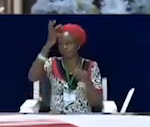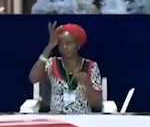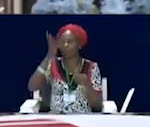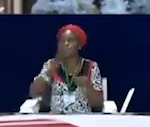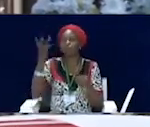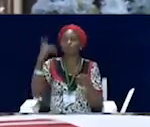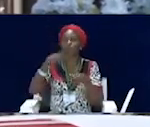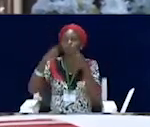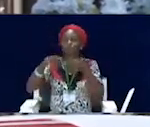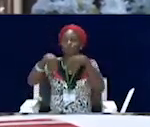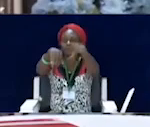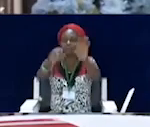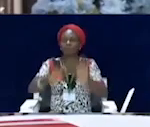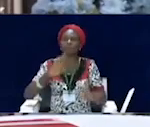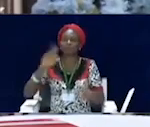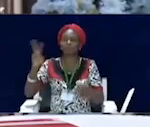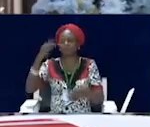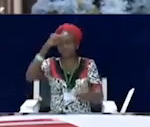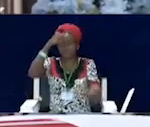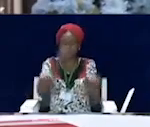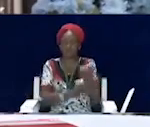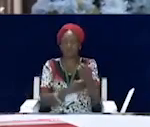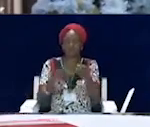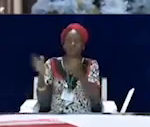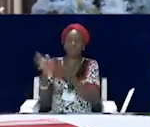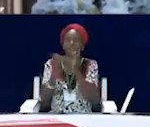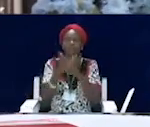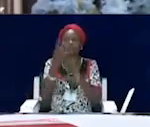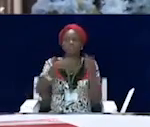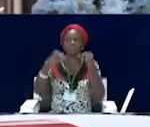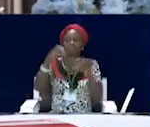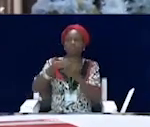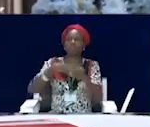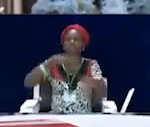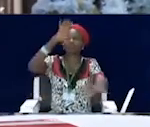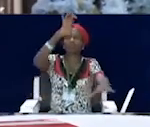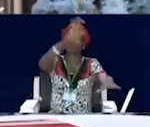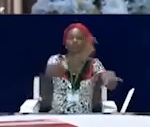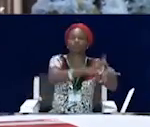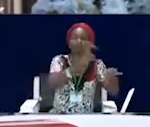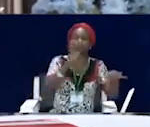son. And Jesus came in and touched